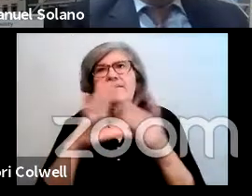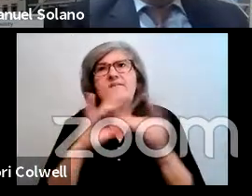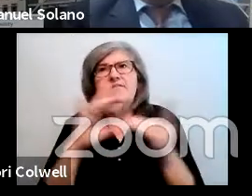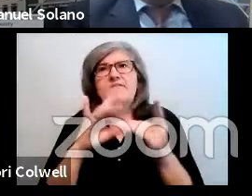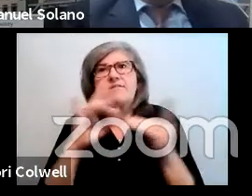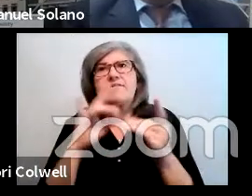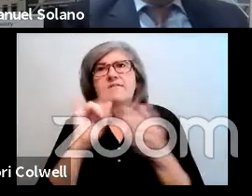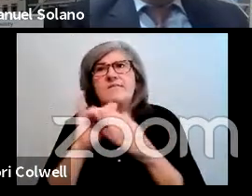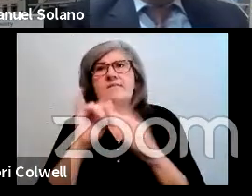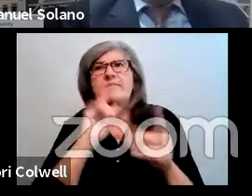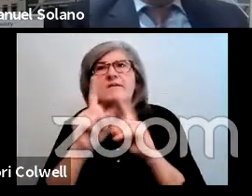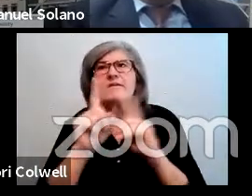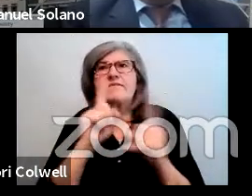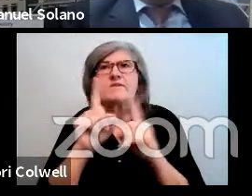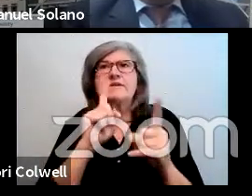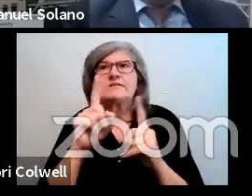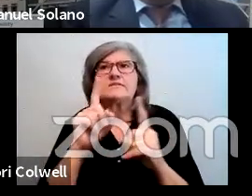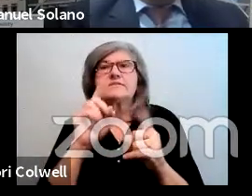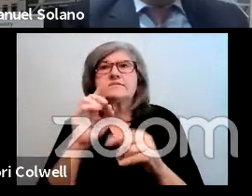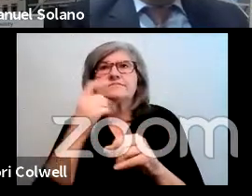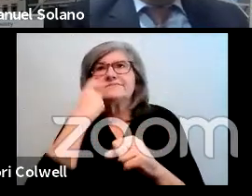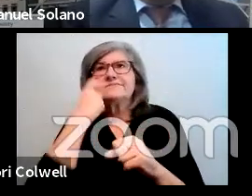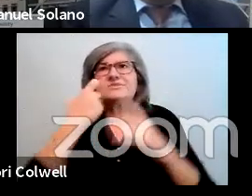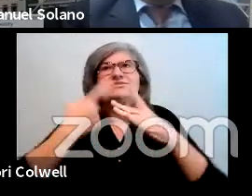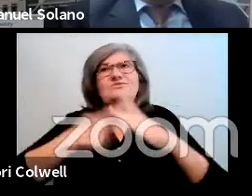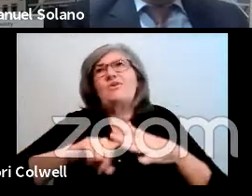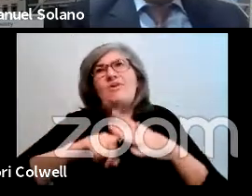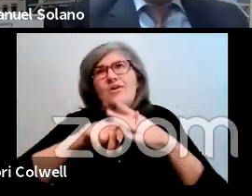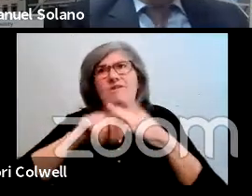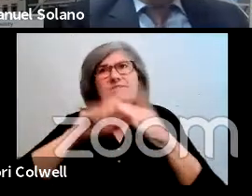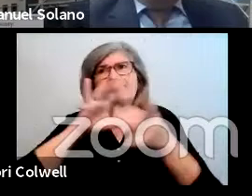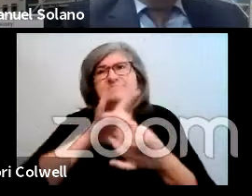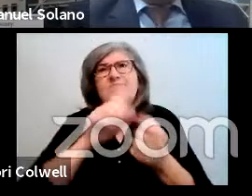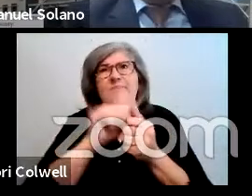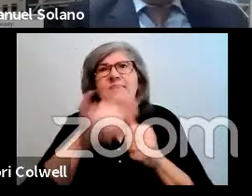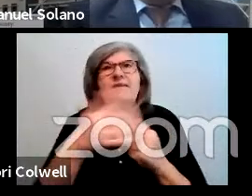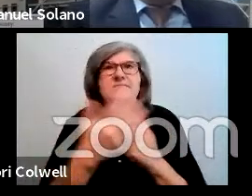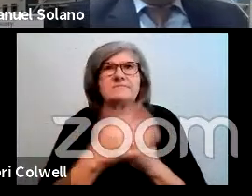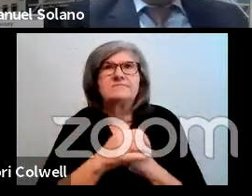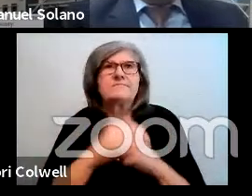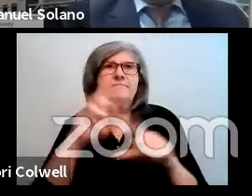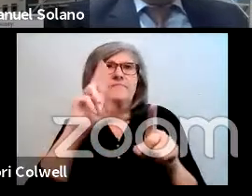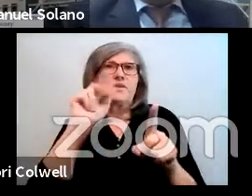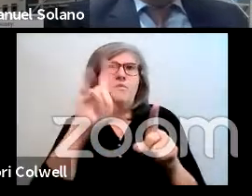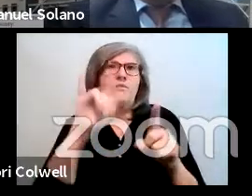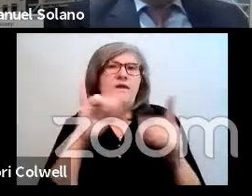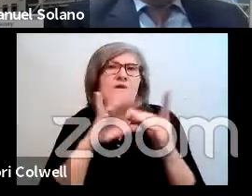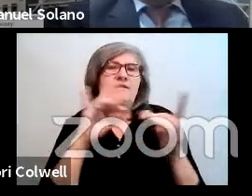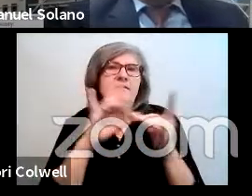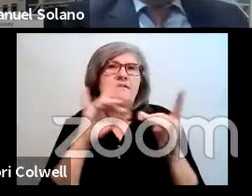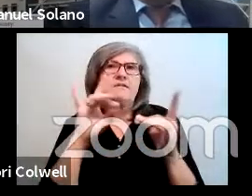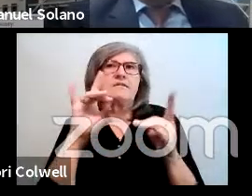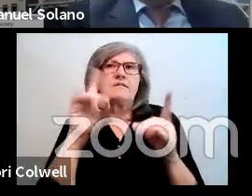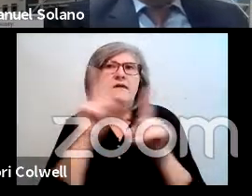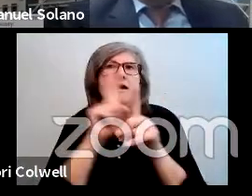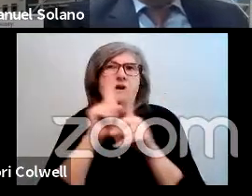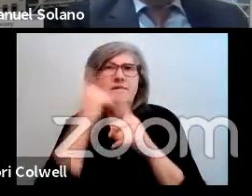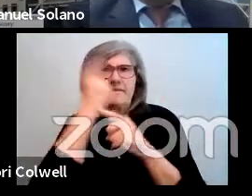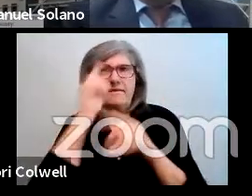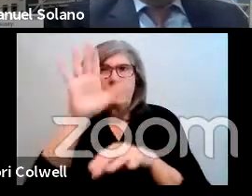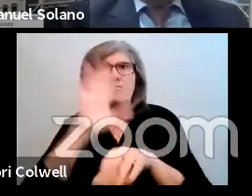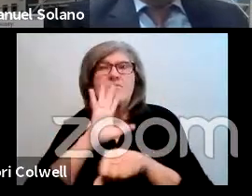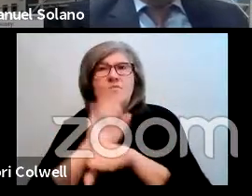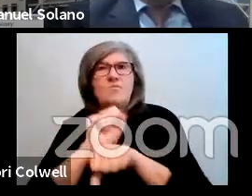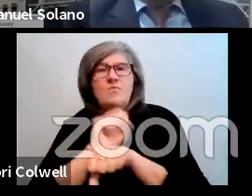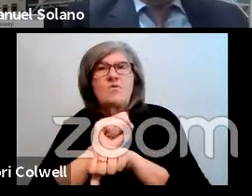The conversation is only just starting, right? Yeah. Mm-hmm. I just might say this as you think about your homework. I think